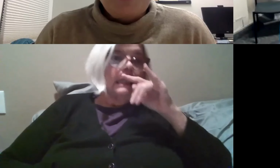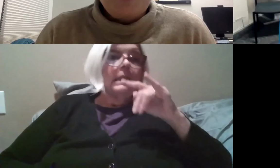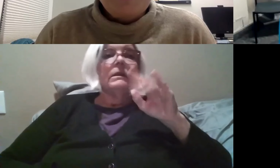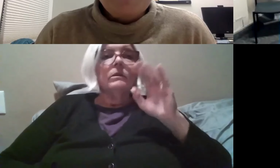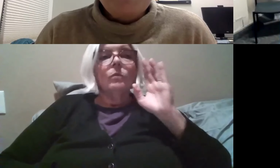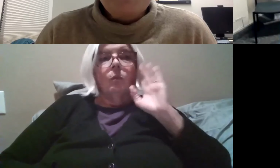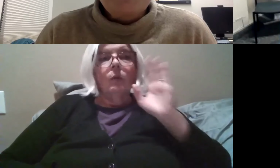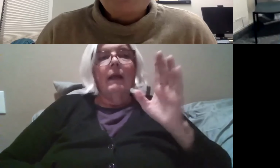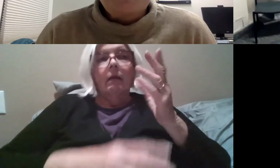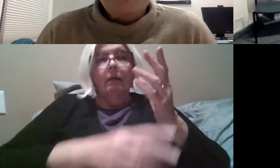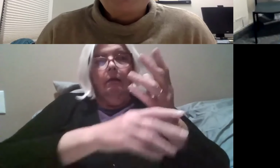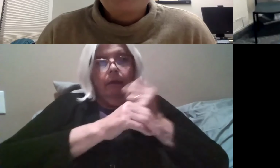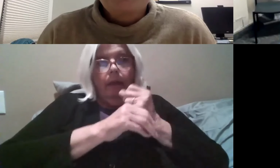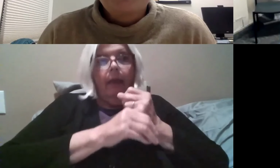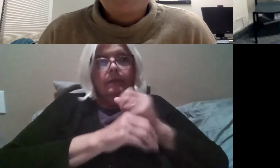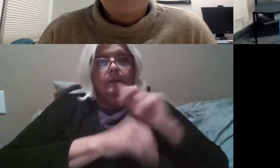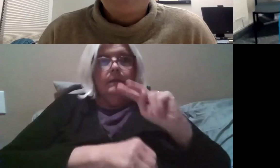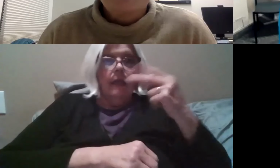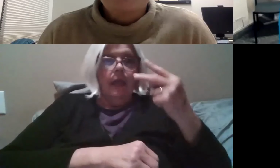because of the holidays. So,